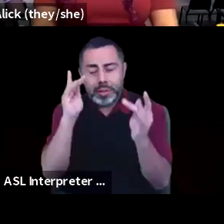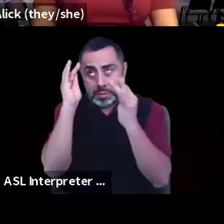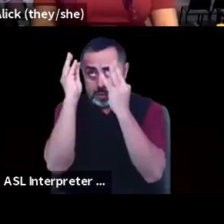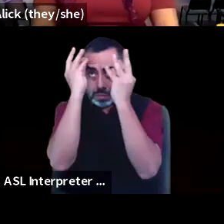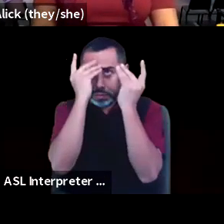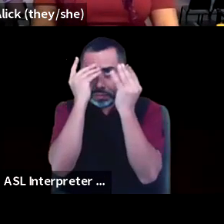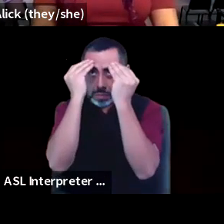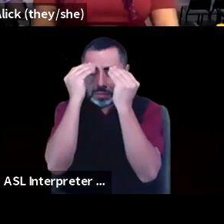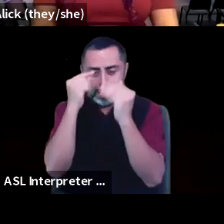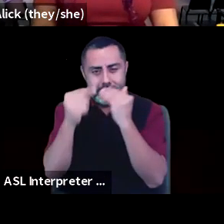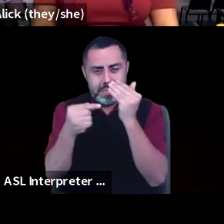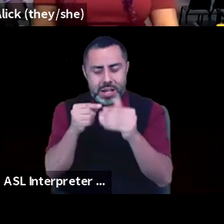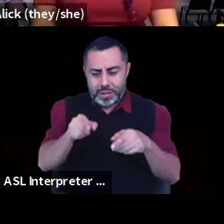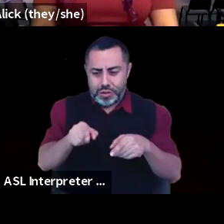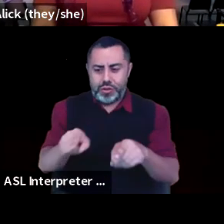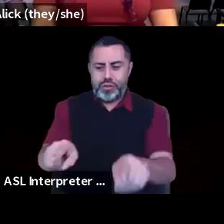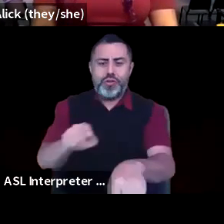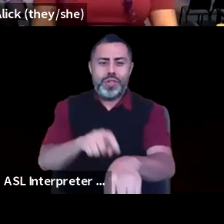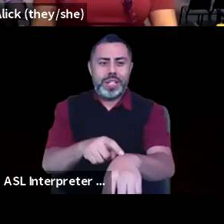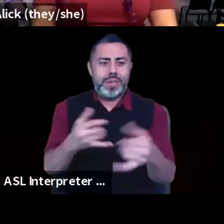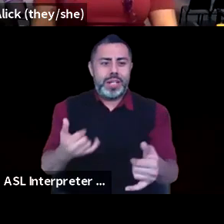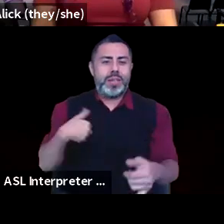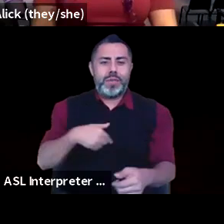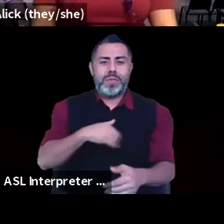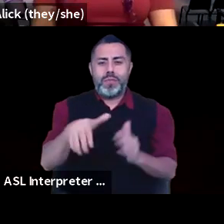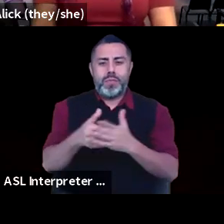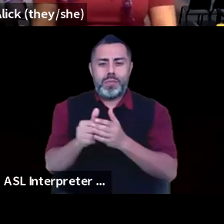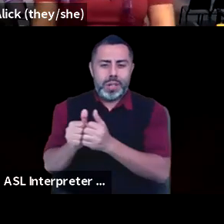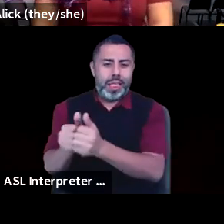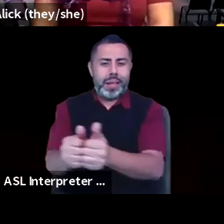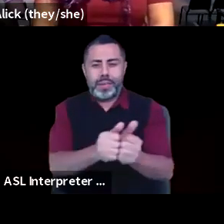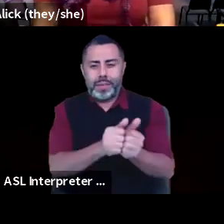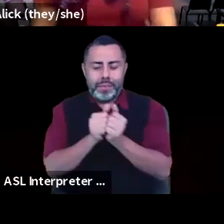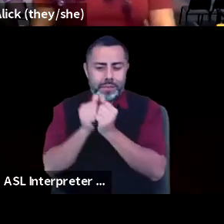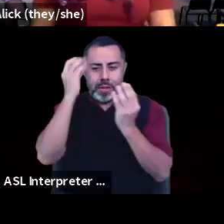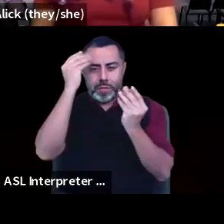this time in our collective reflection?